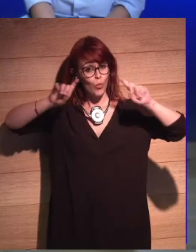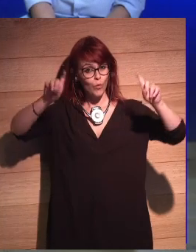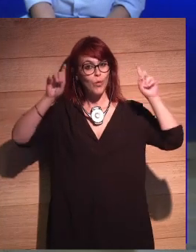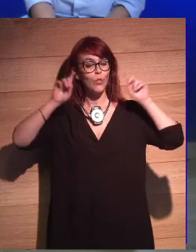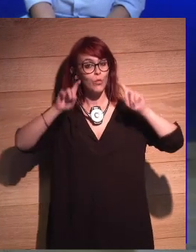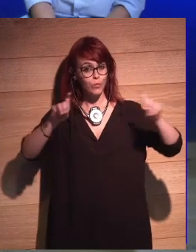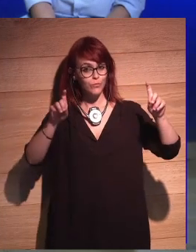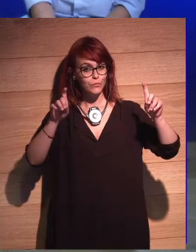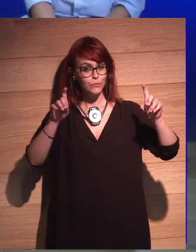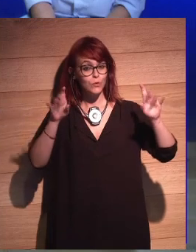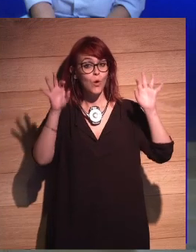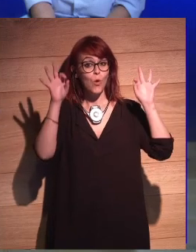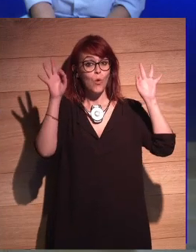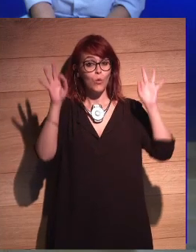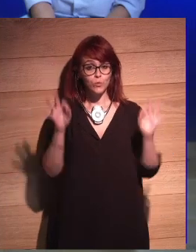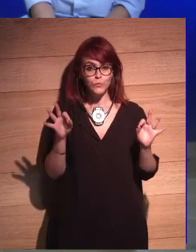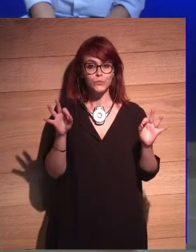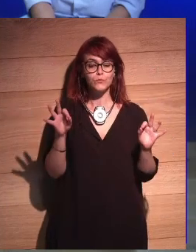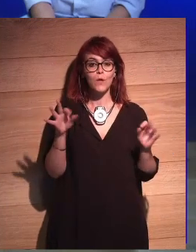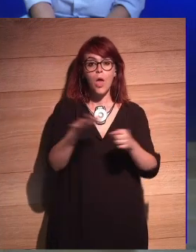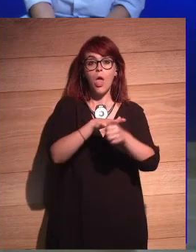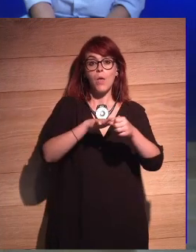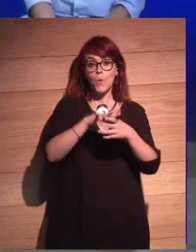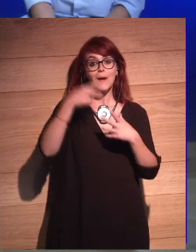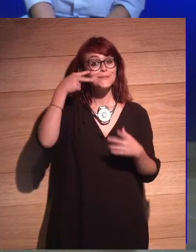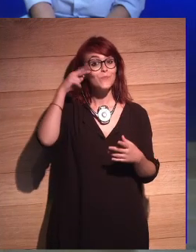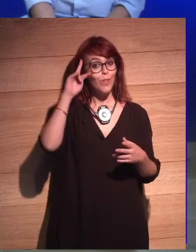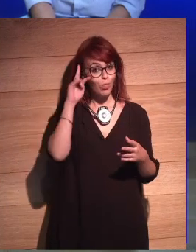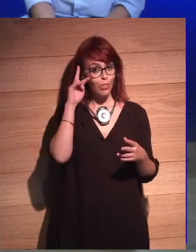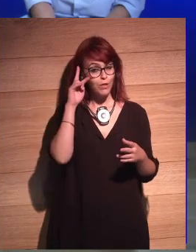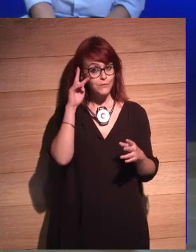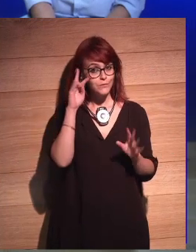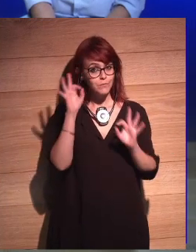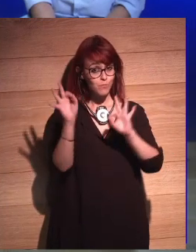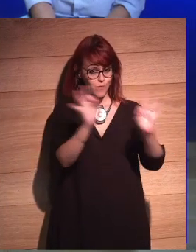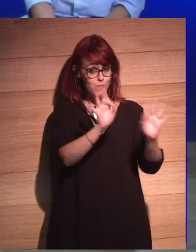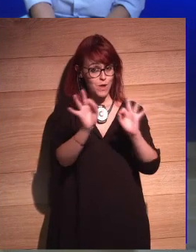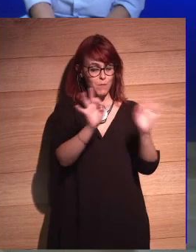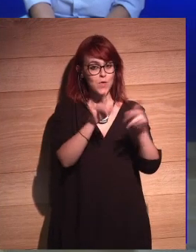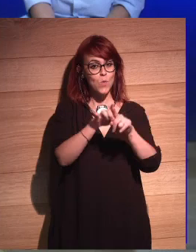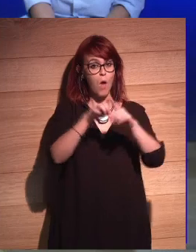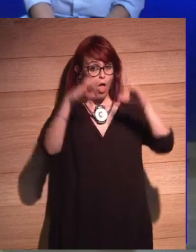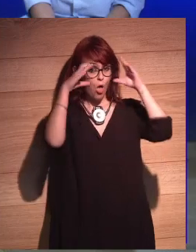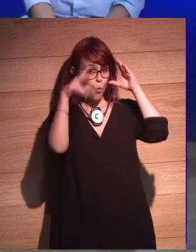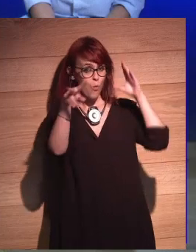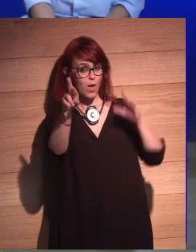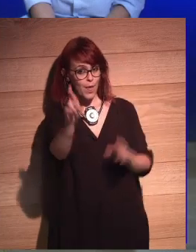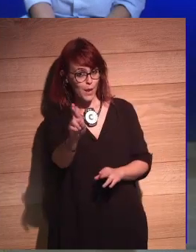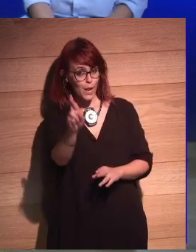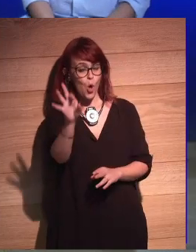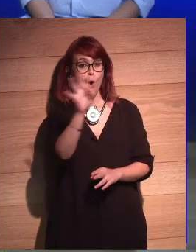to making these experiences like VR, like AR, right